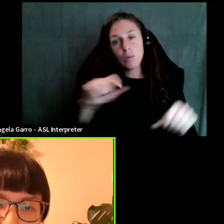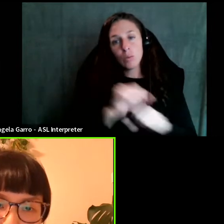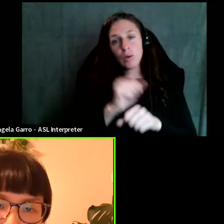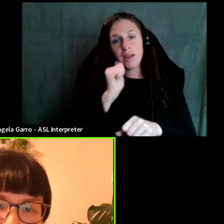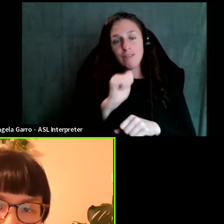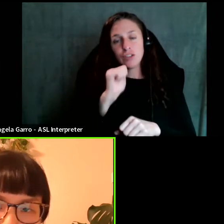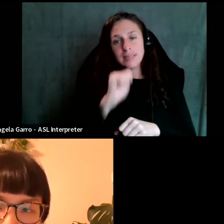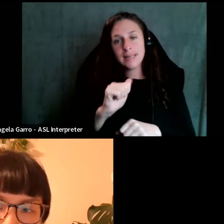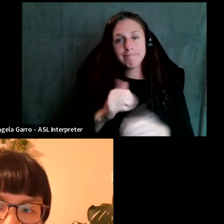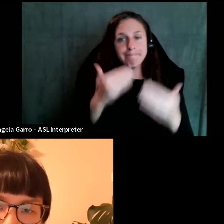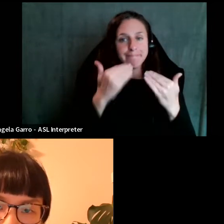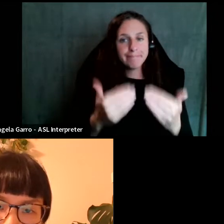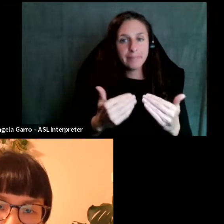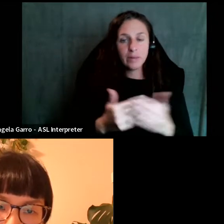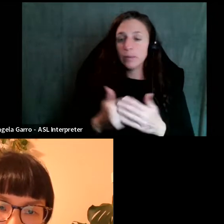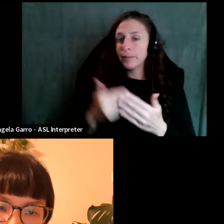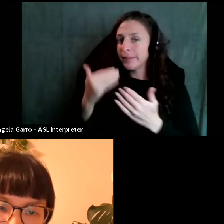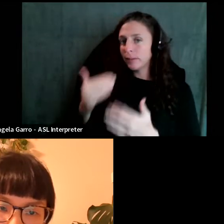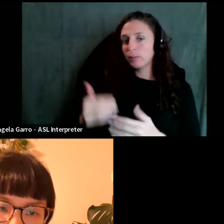you. Thank you.